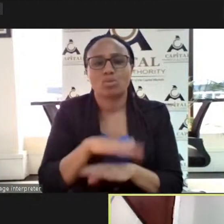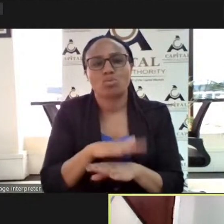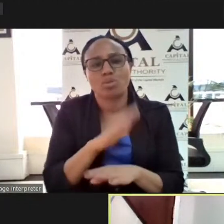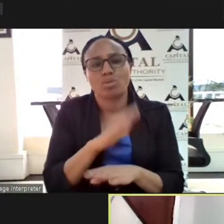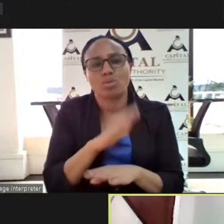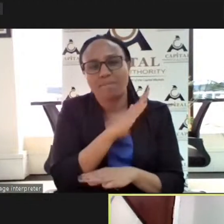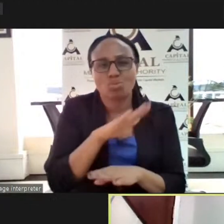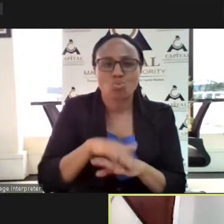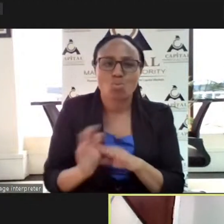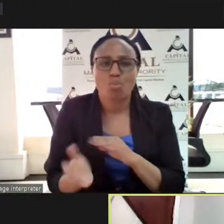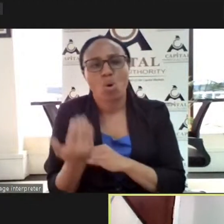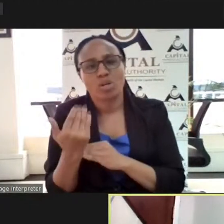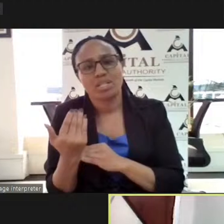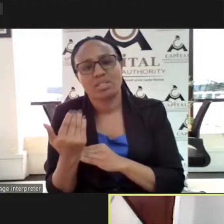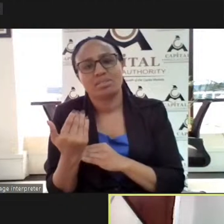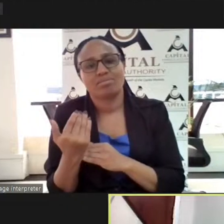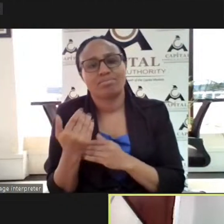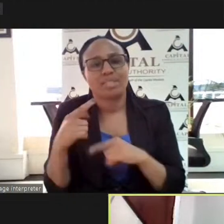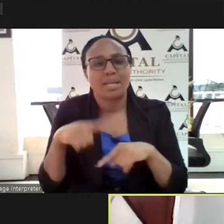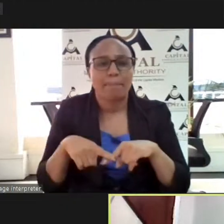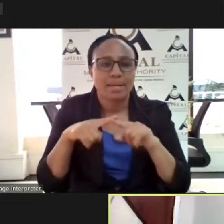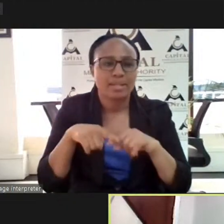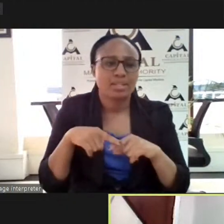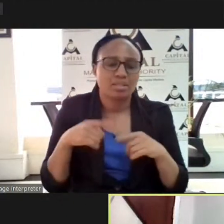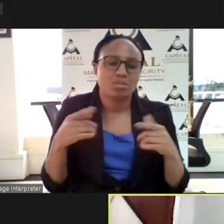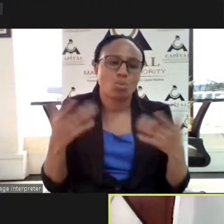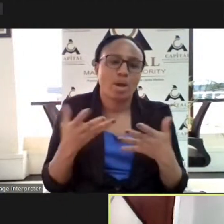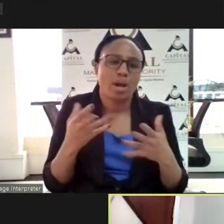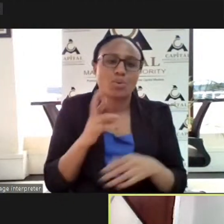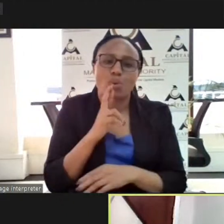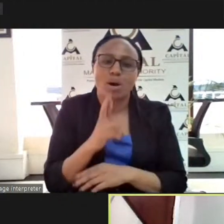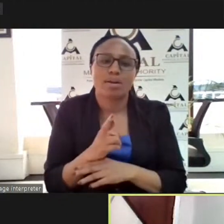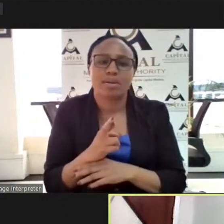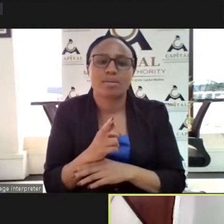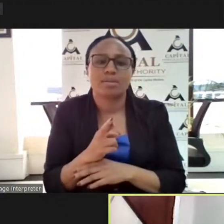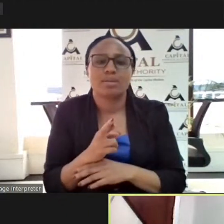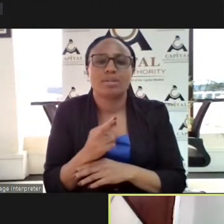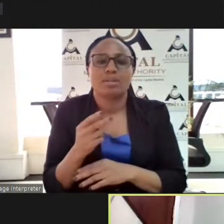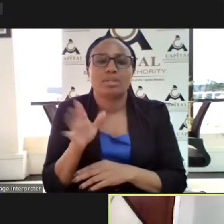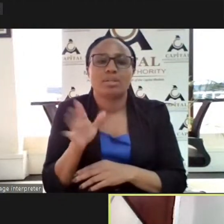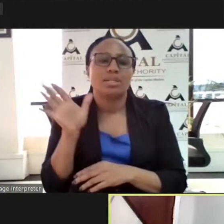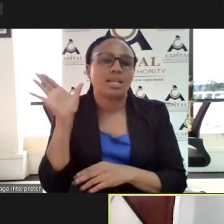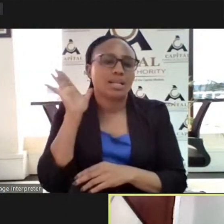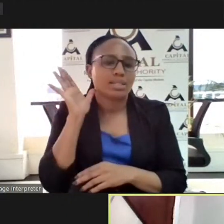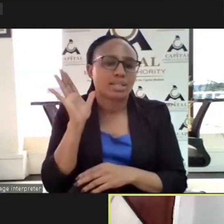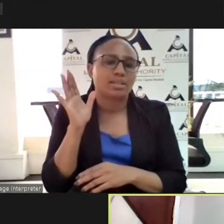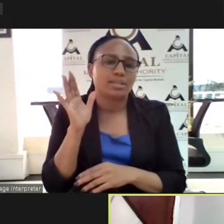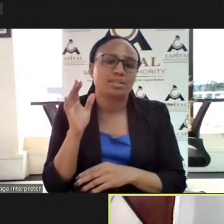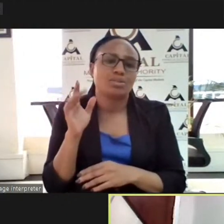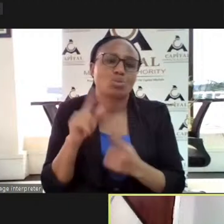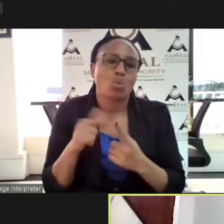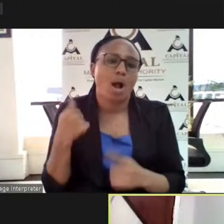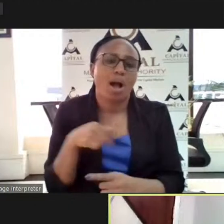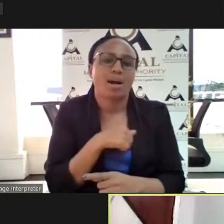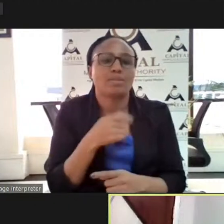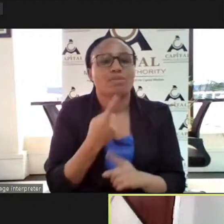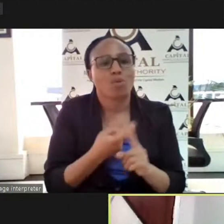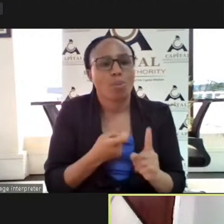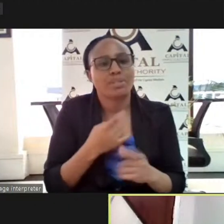you know, wherever it is that you are sort of listening to us from. It's a pleasure to have you all